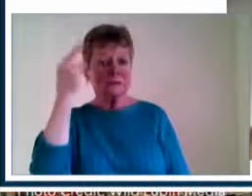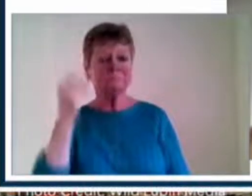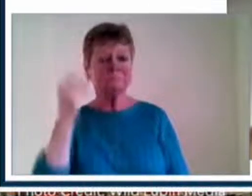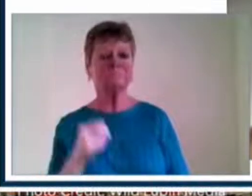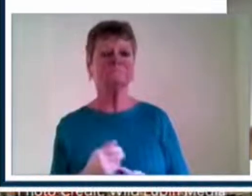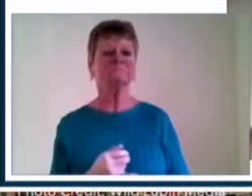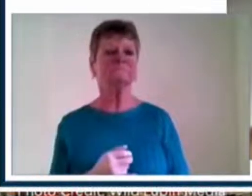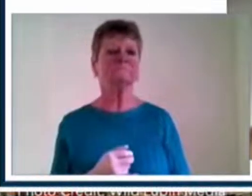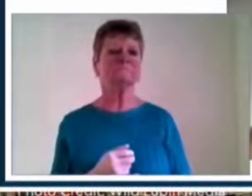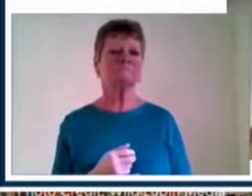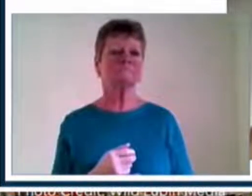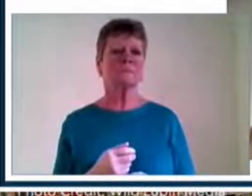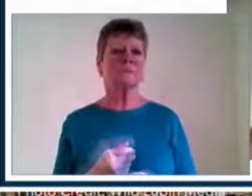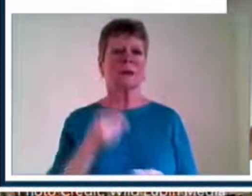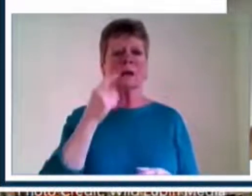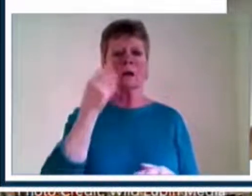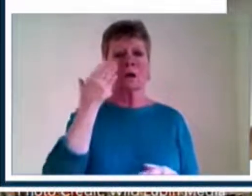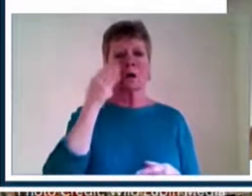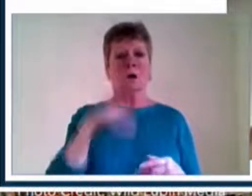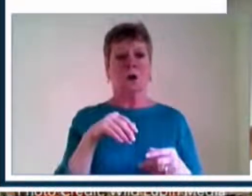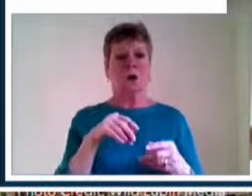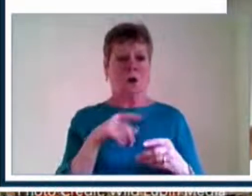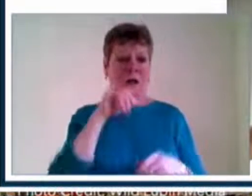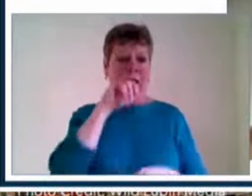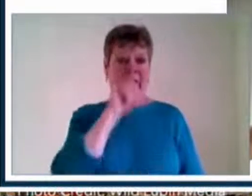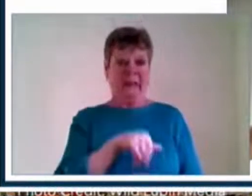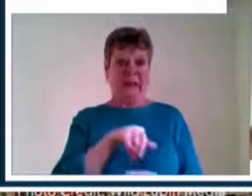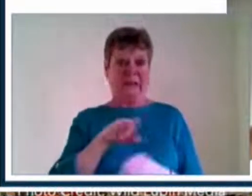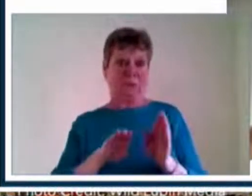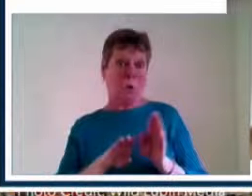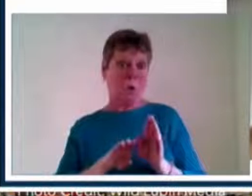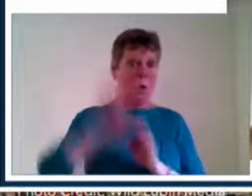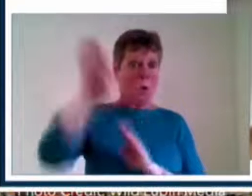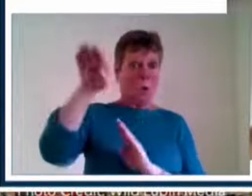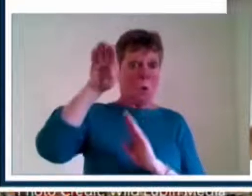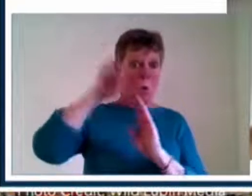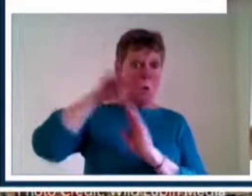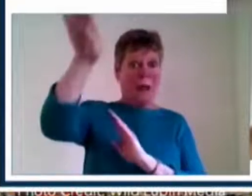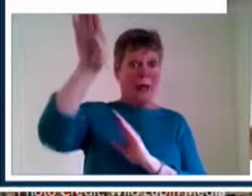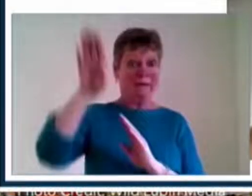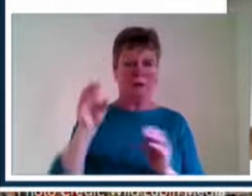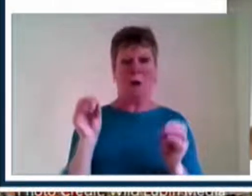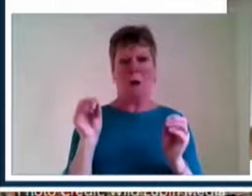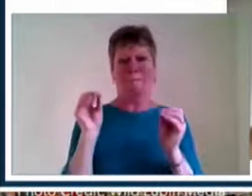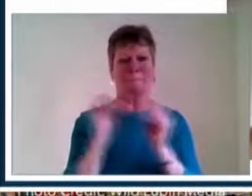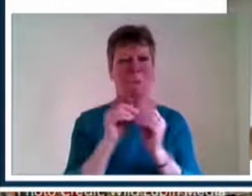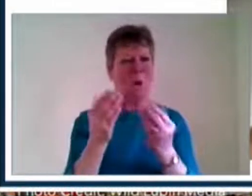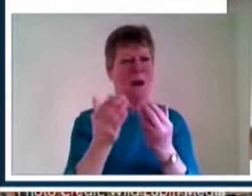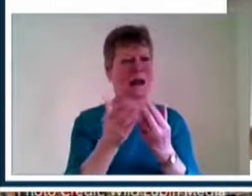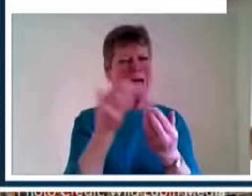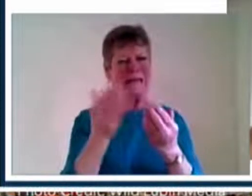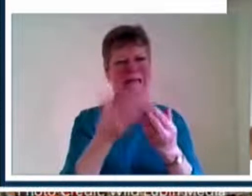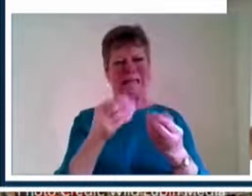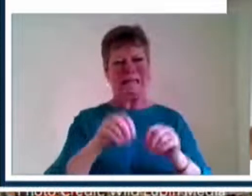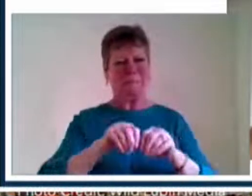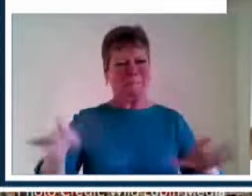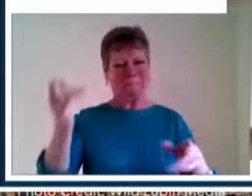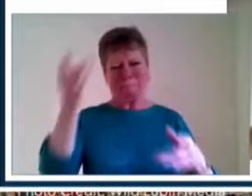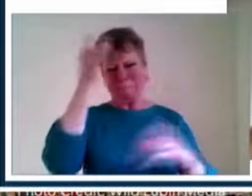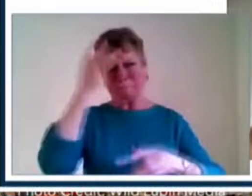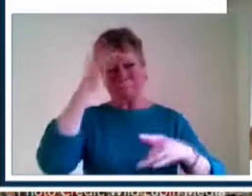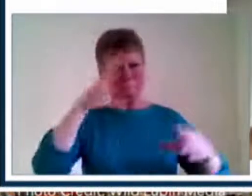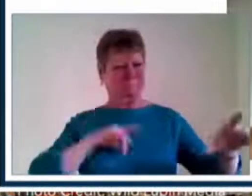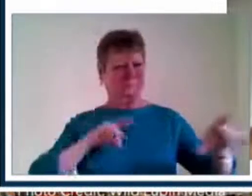the extent of the spread. This wave is much more infectious than any of the previous variants. So even with the